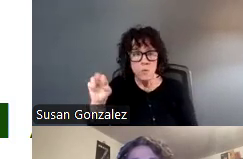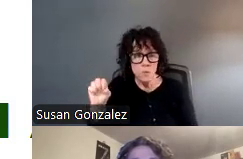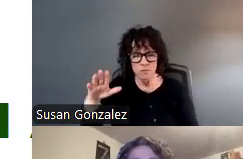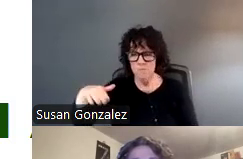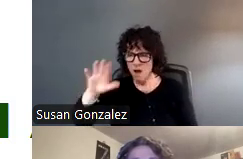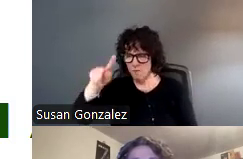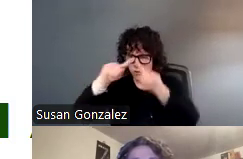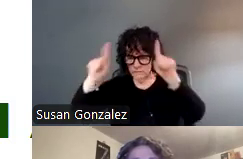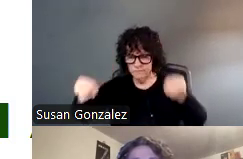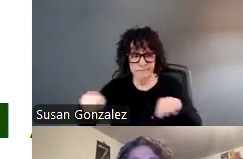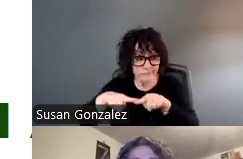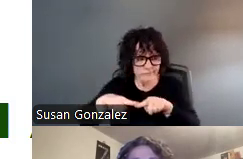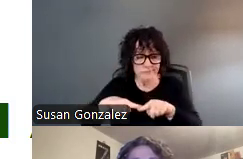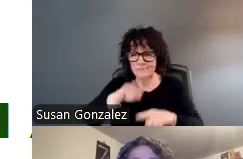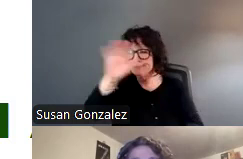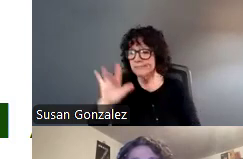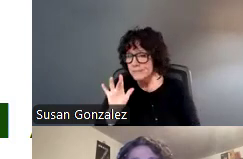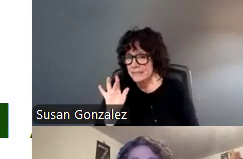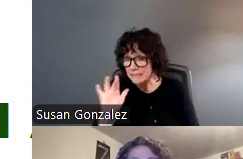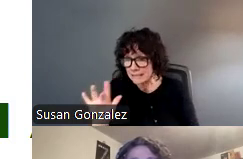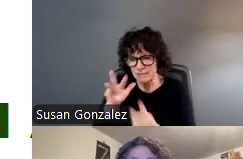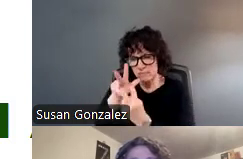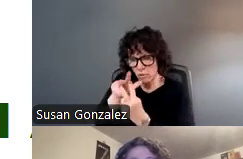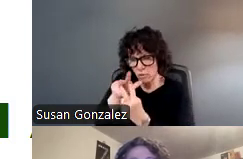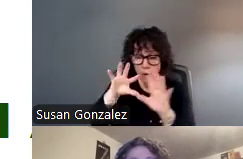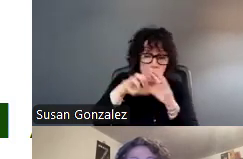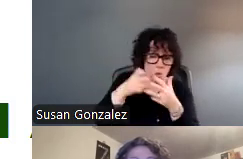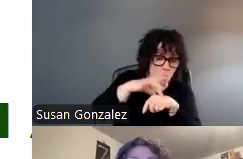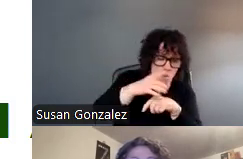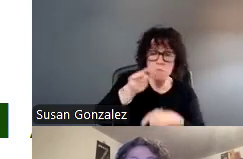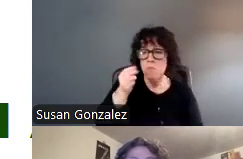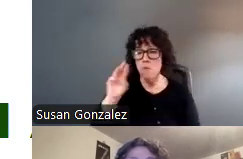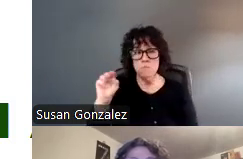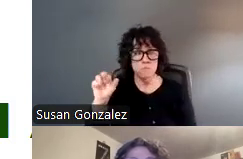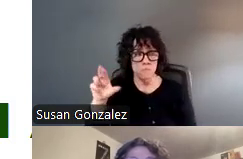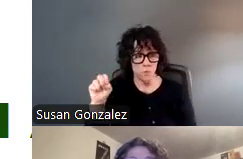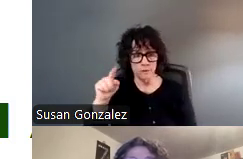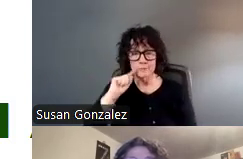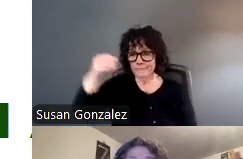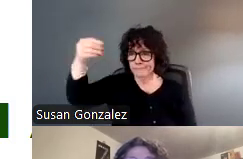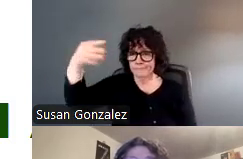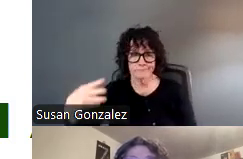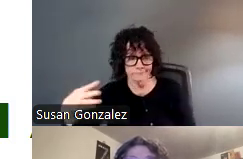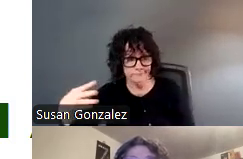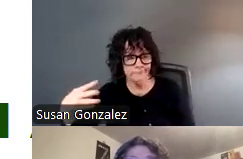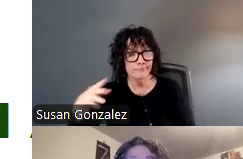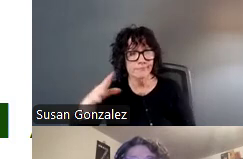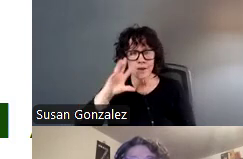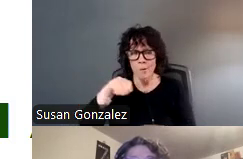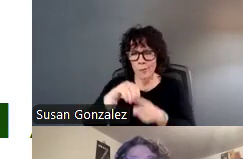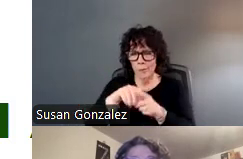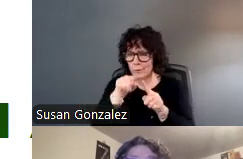Click the globe or more, and you will see a menu that includes an option called Language Interpretation.